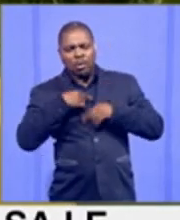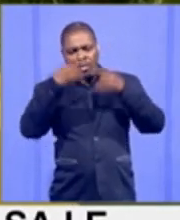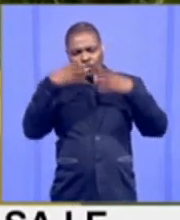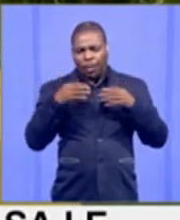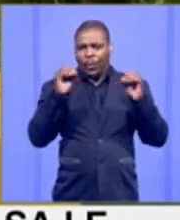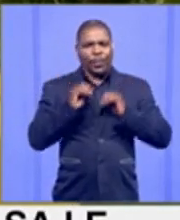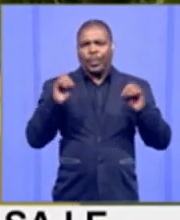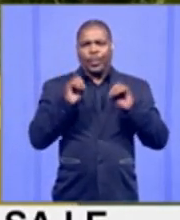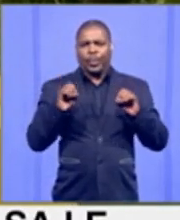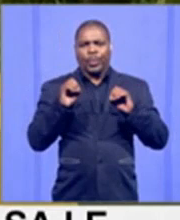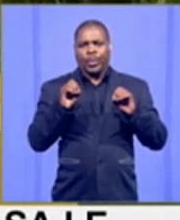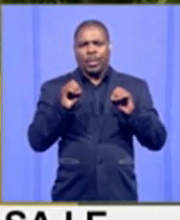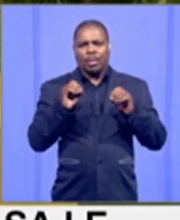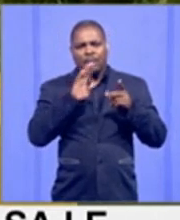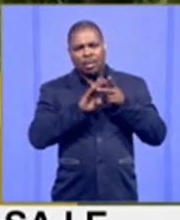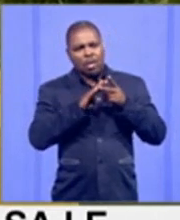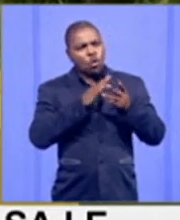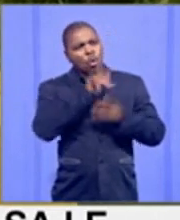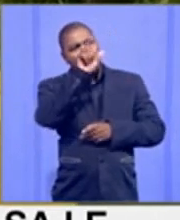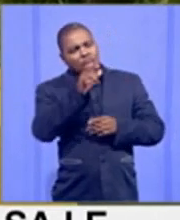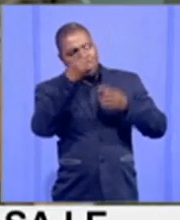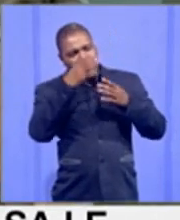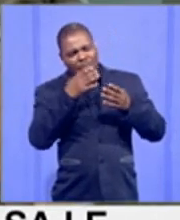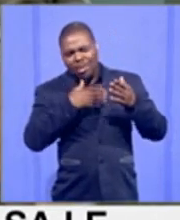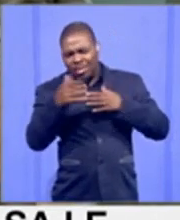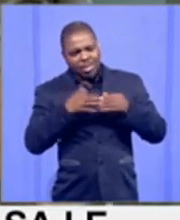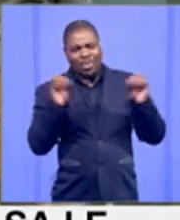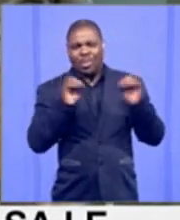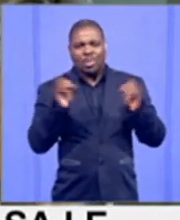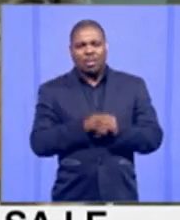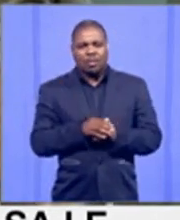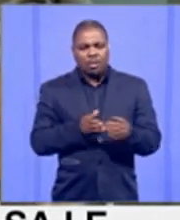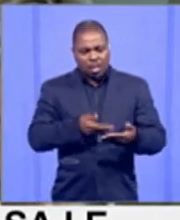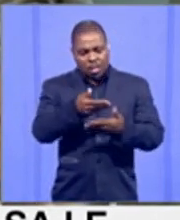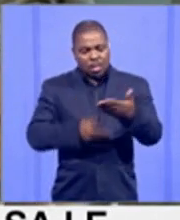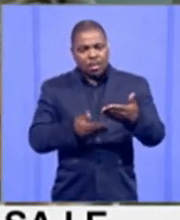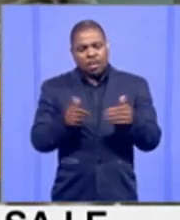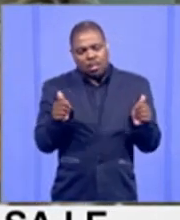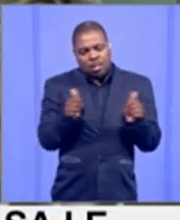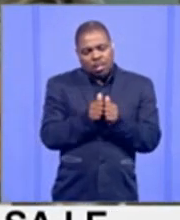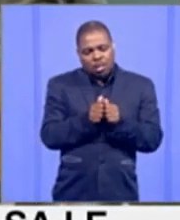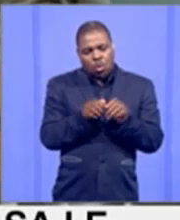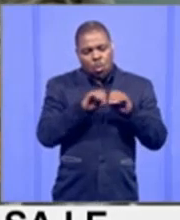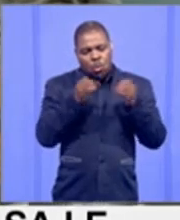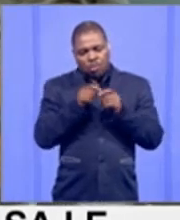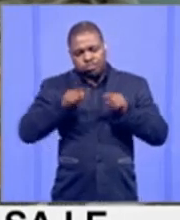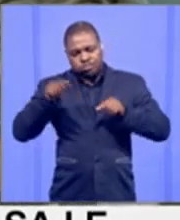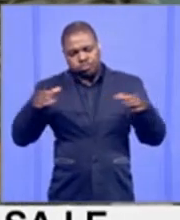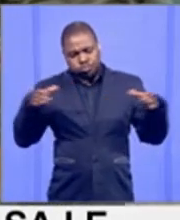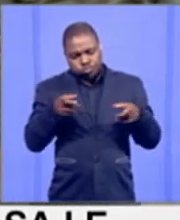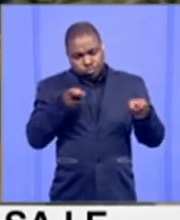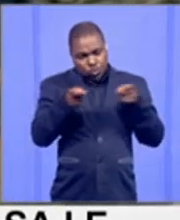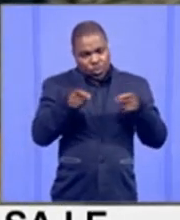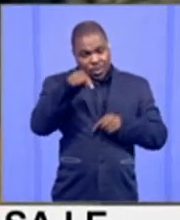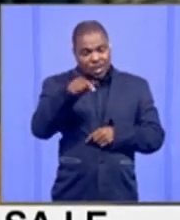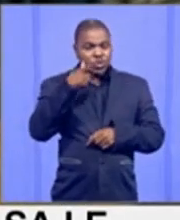Nobody have ever said anything to us. Ka dingwale mekgatlho yeo e bopago puso ya motlhakanelwa e netefaditse gore